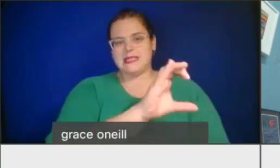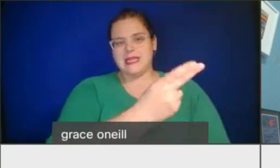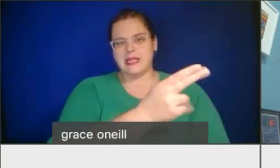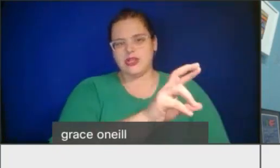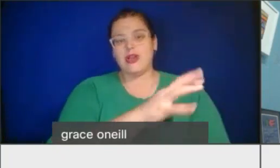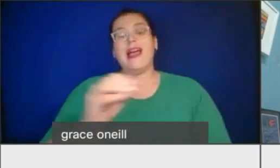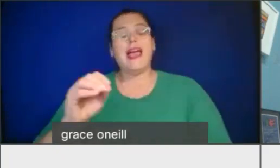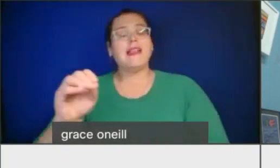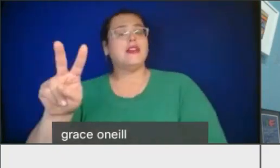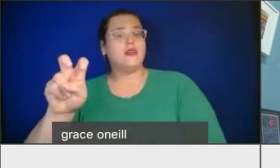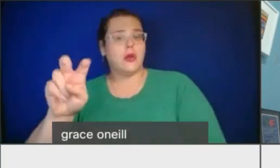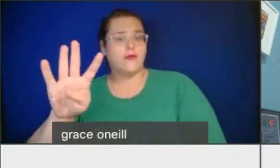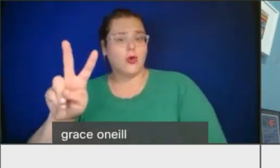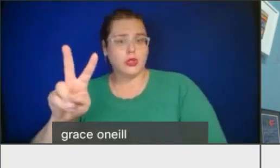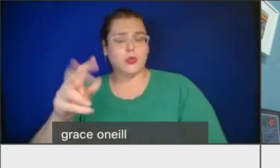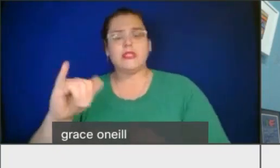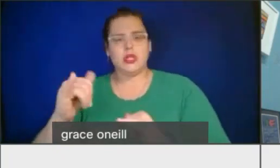are pending at DC Health.